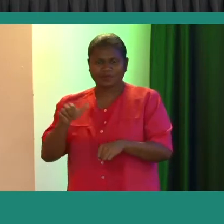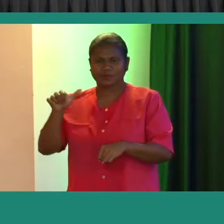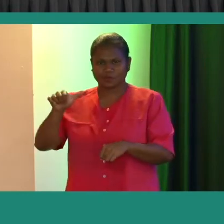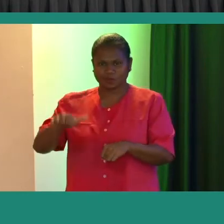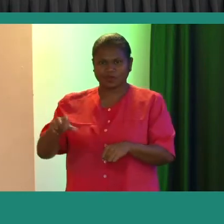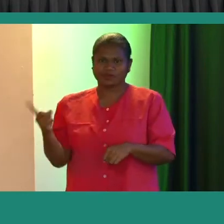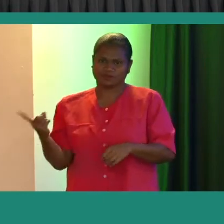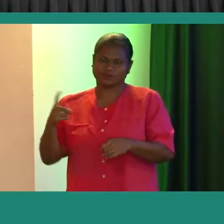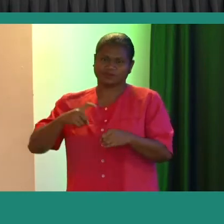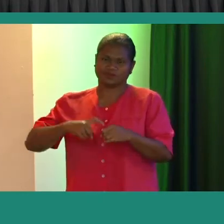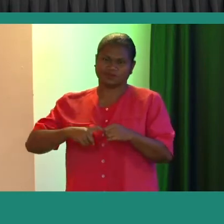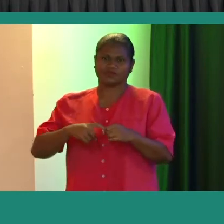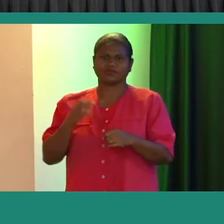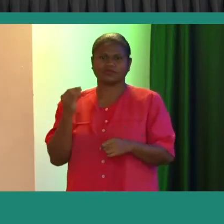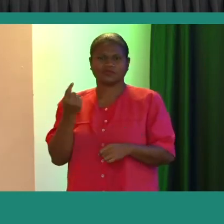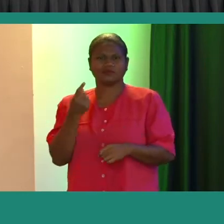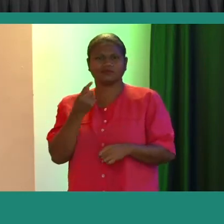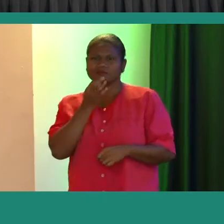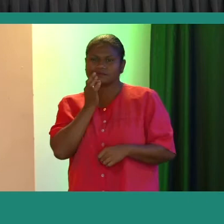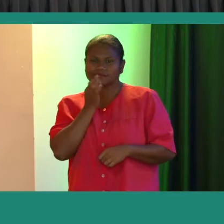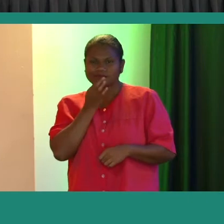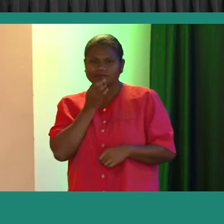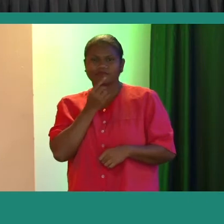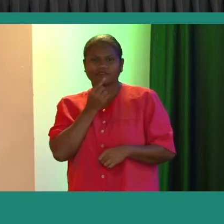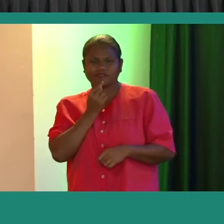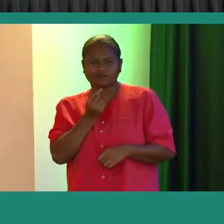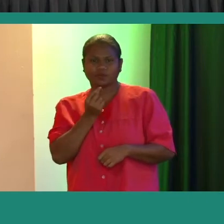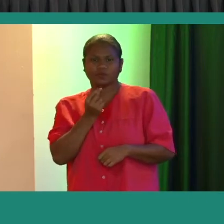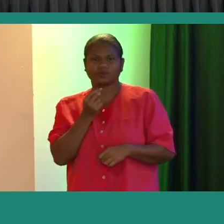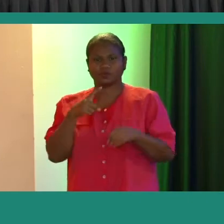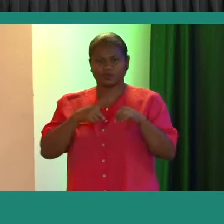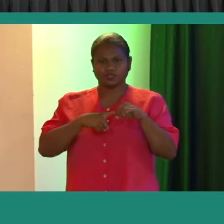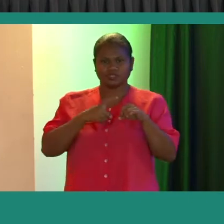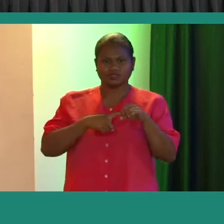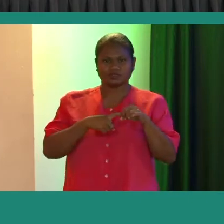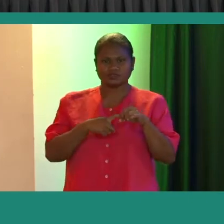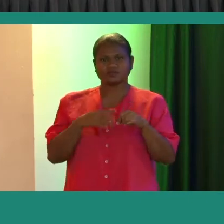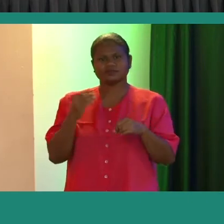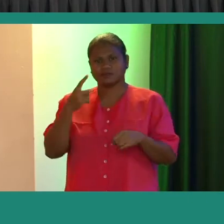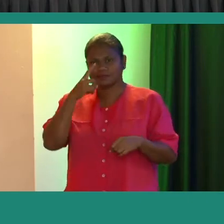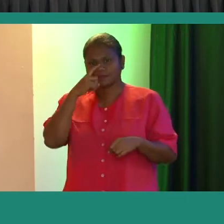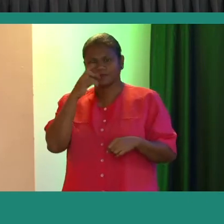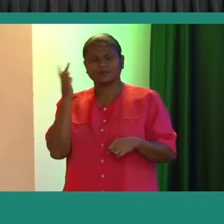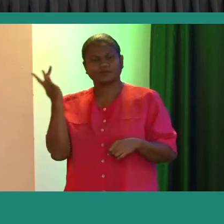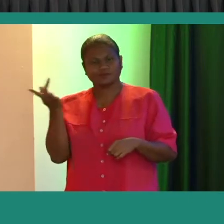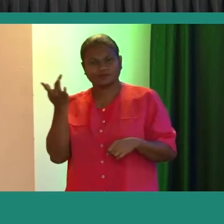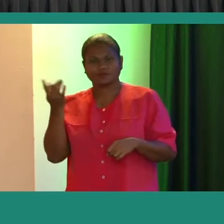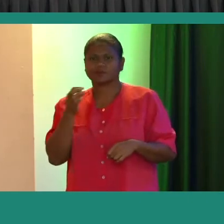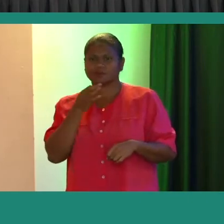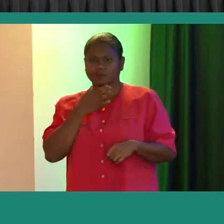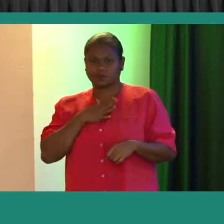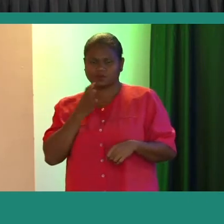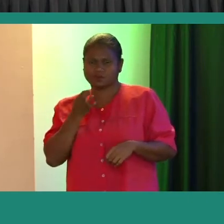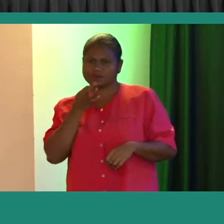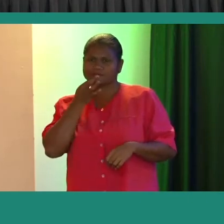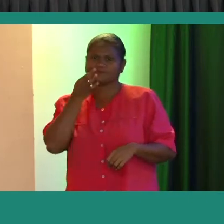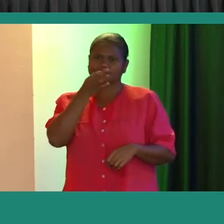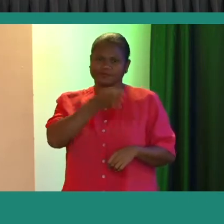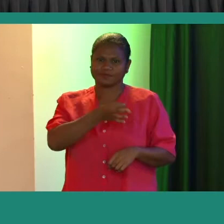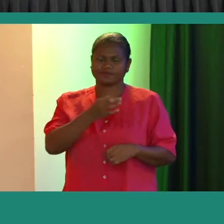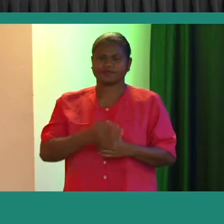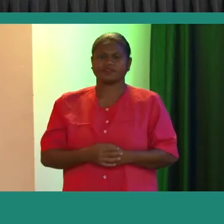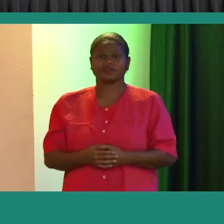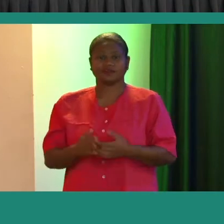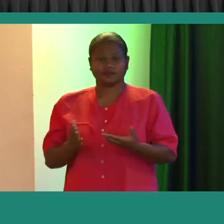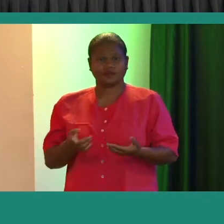through a few questions that our online participants had for Yvonne. But maybe you can come in now to